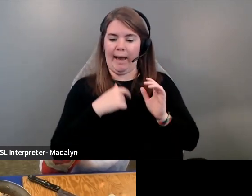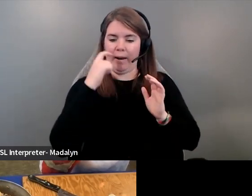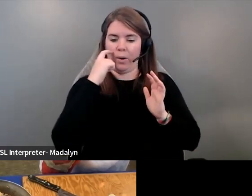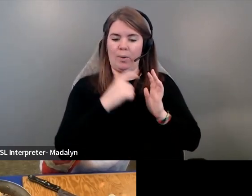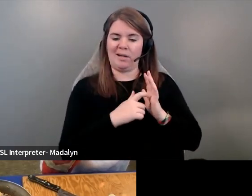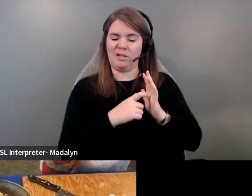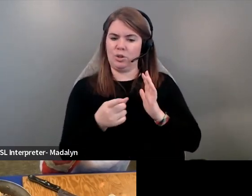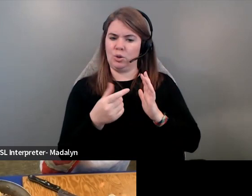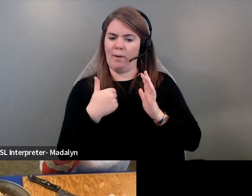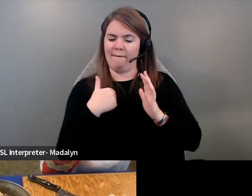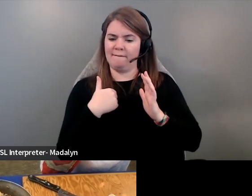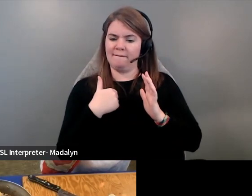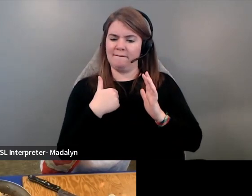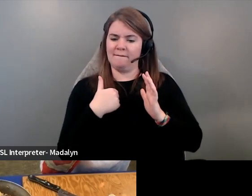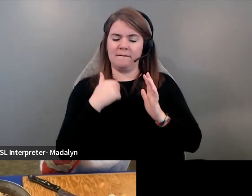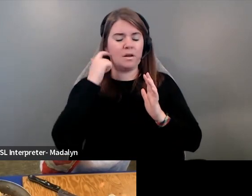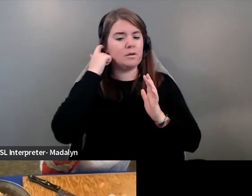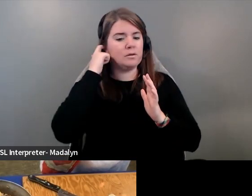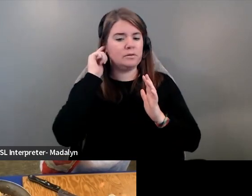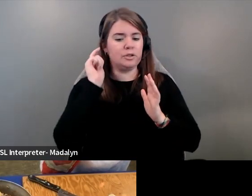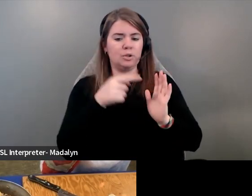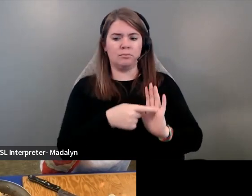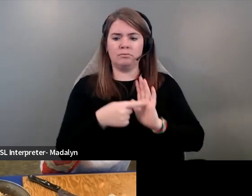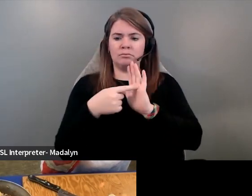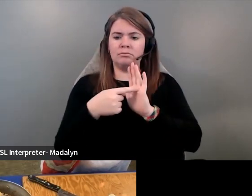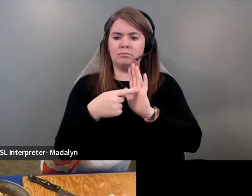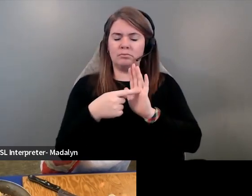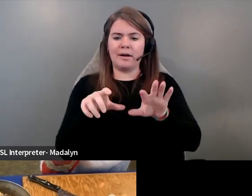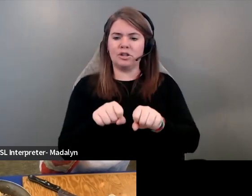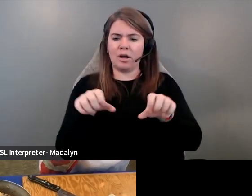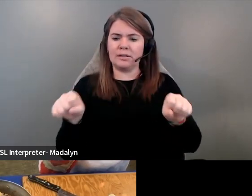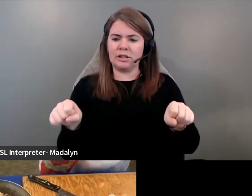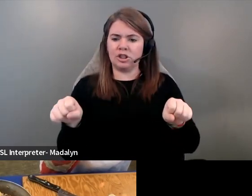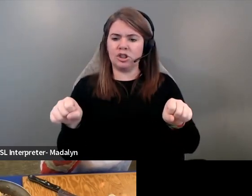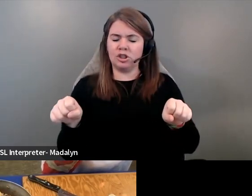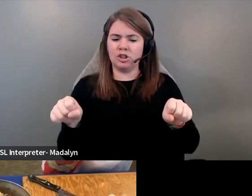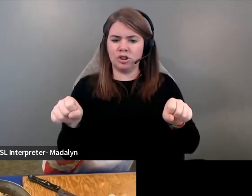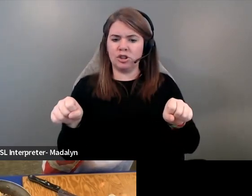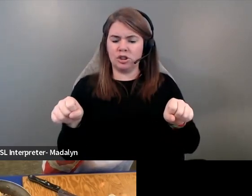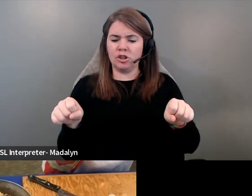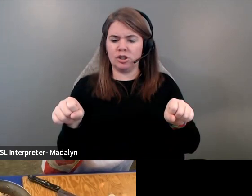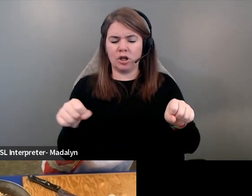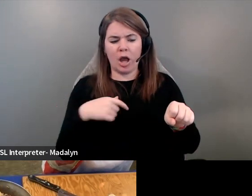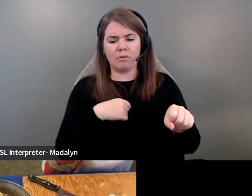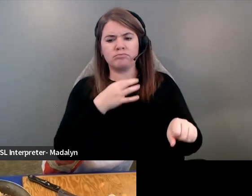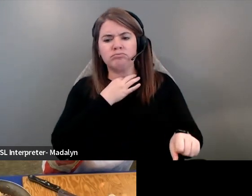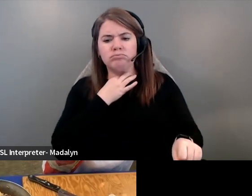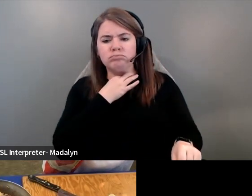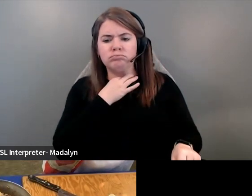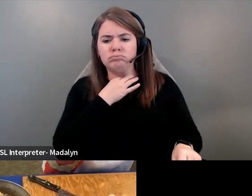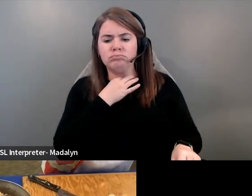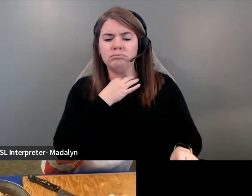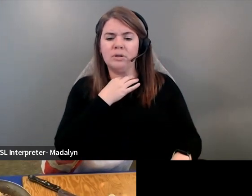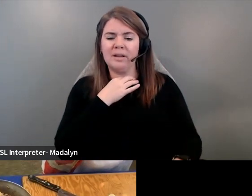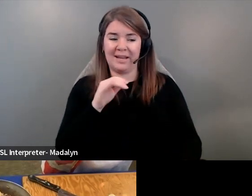had held up the wieners or the sausages earlier, Yeah. and I was wondering if you